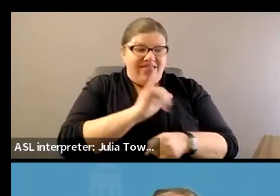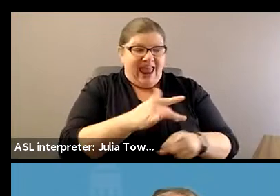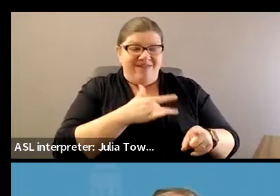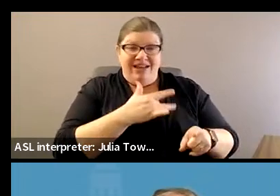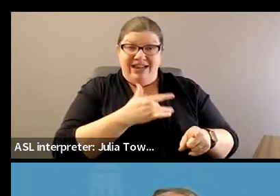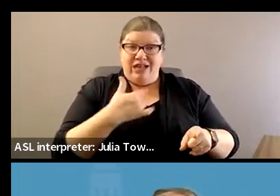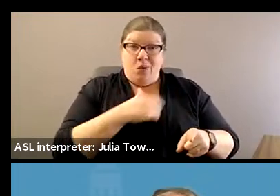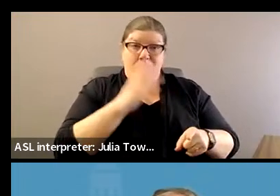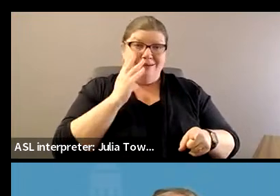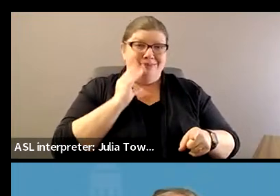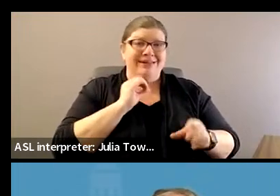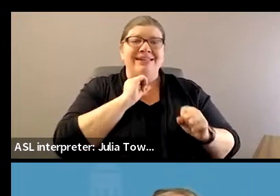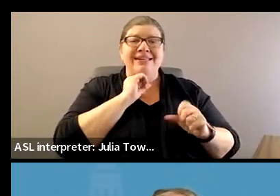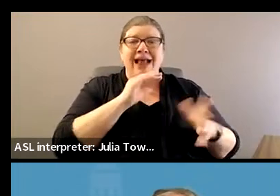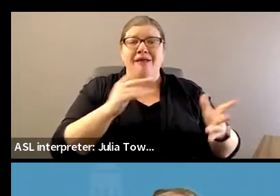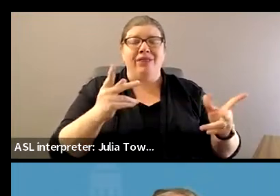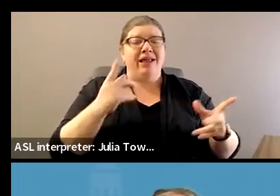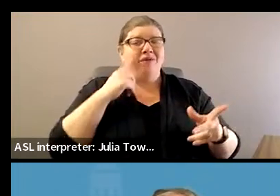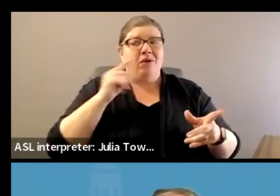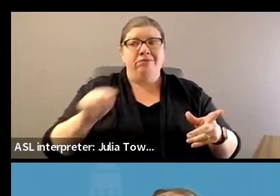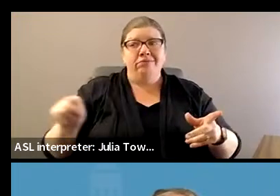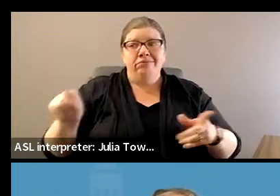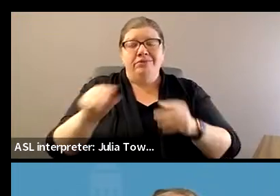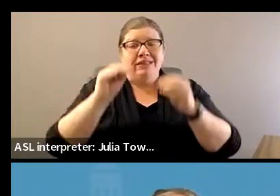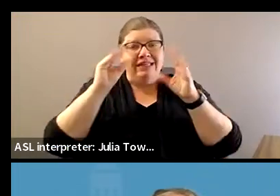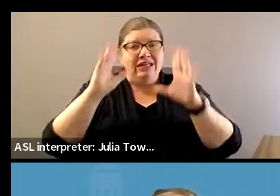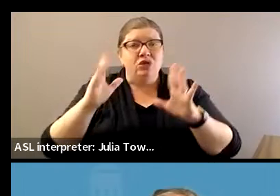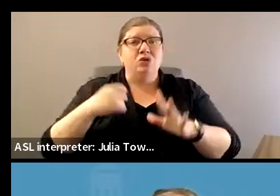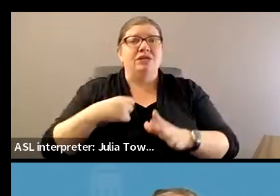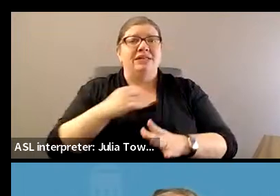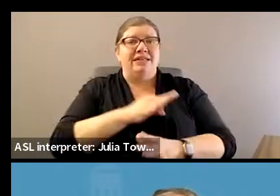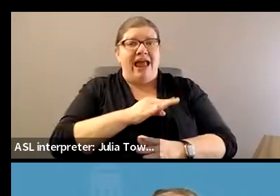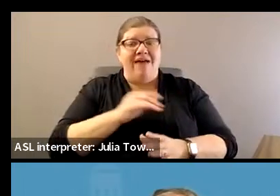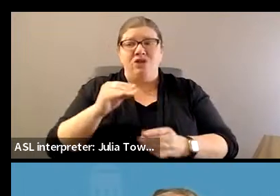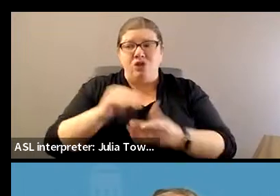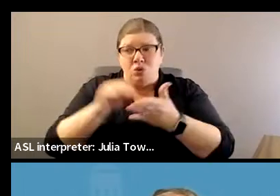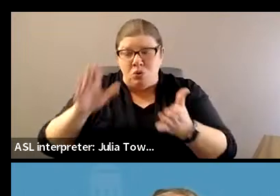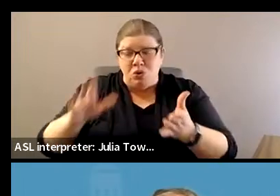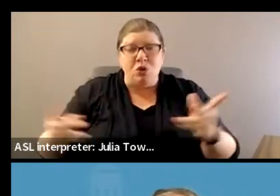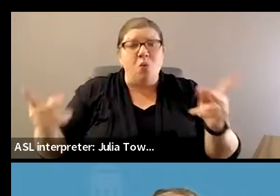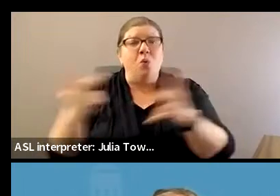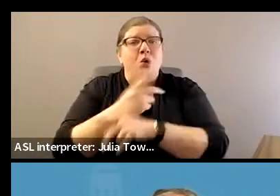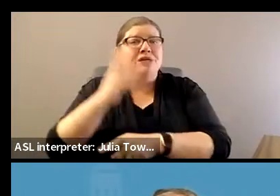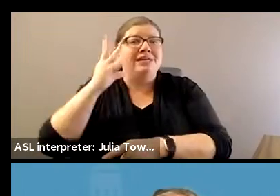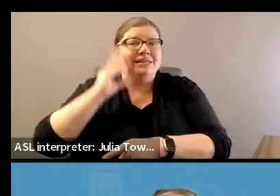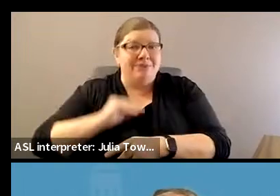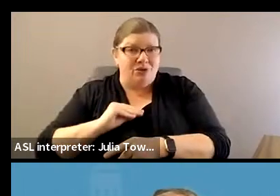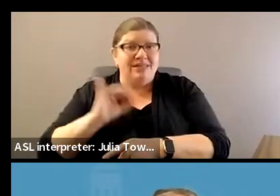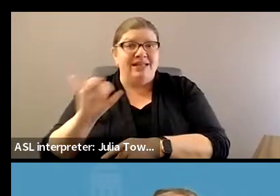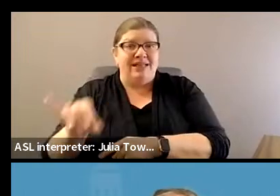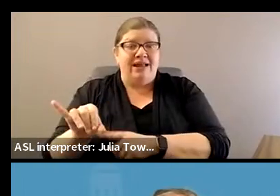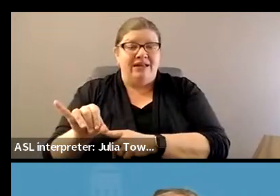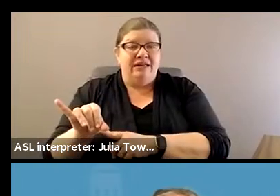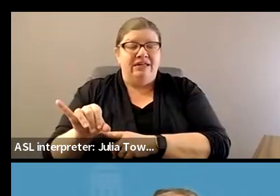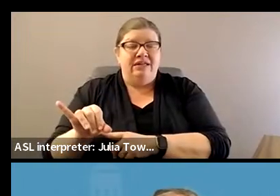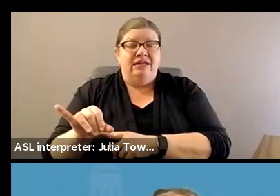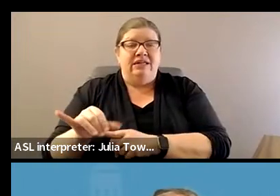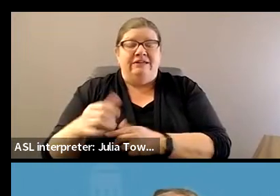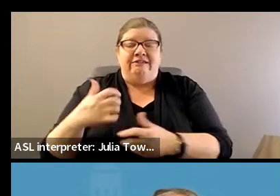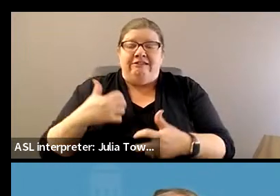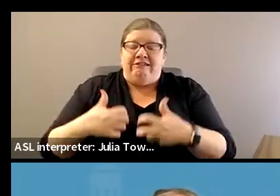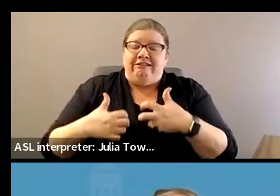to these students, our teachers, our staff, our community members that are experiencing it. And